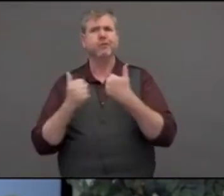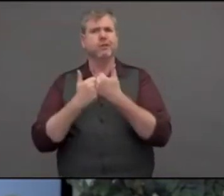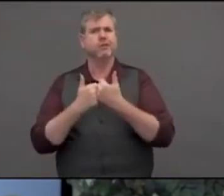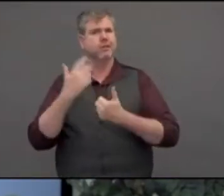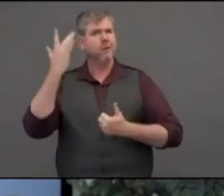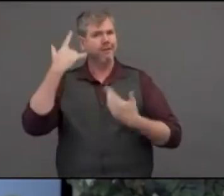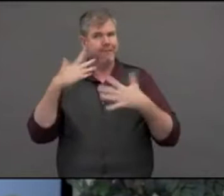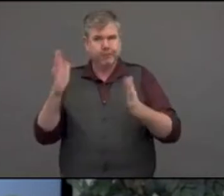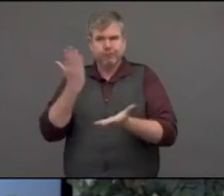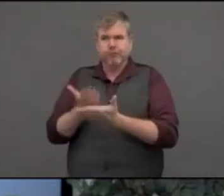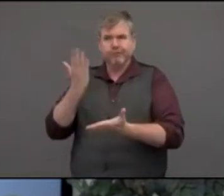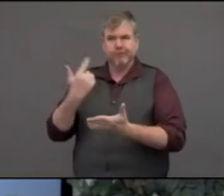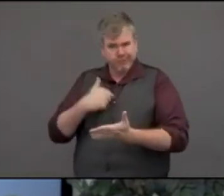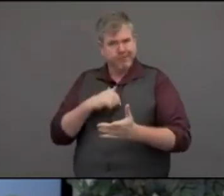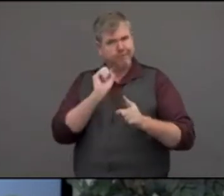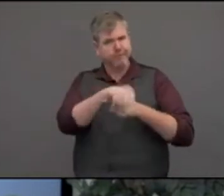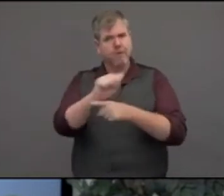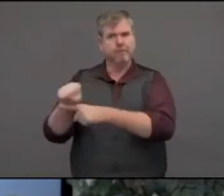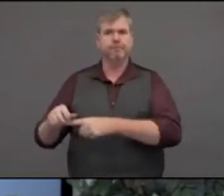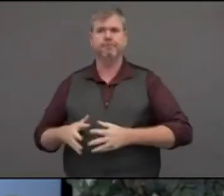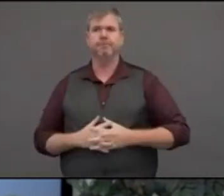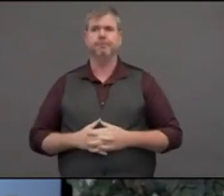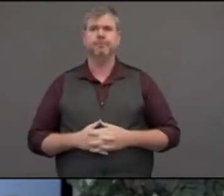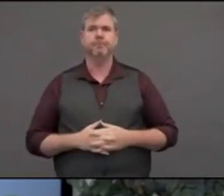some specific numbers here.